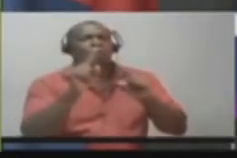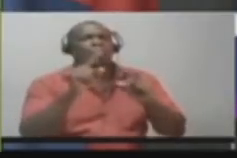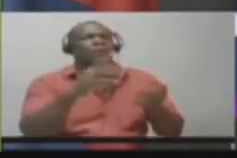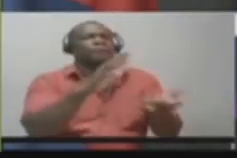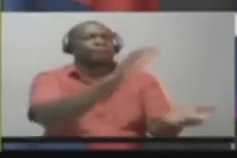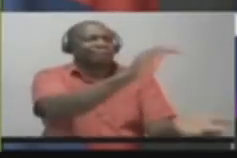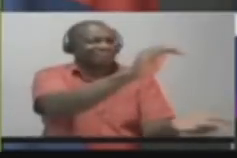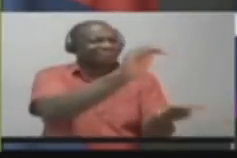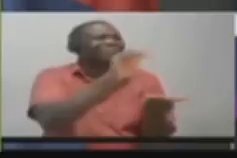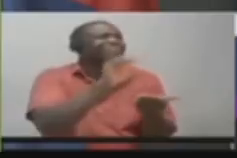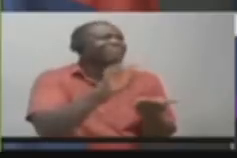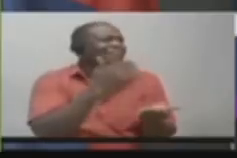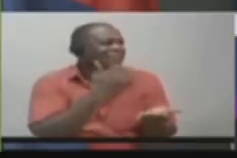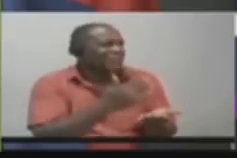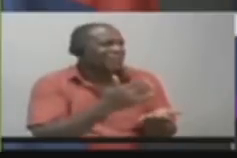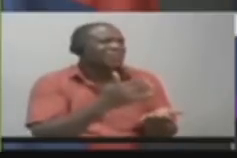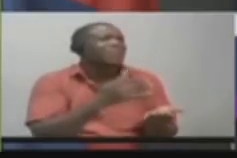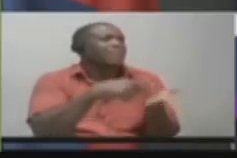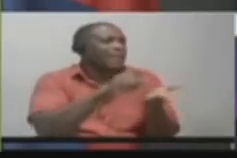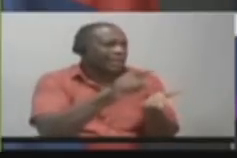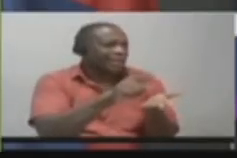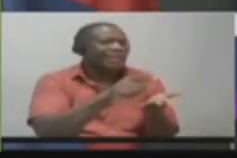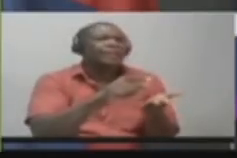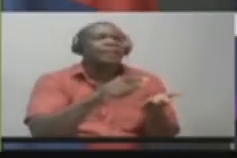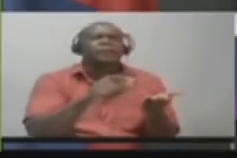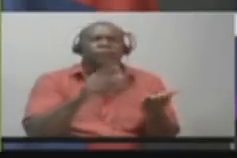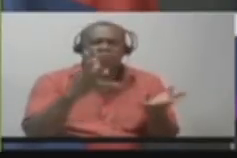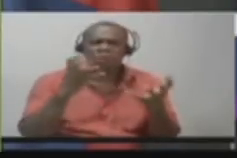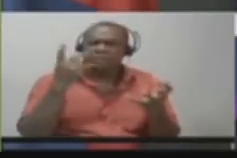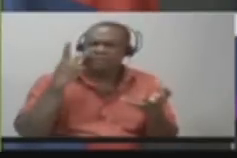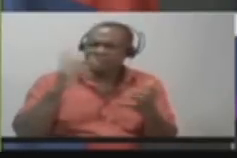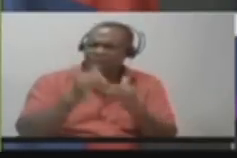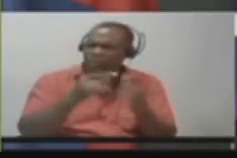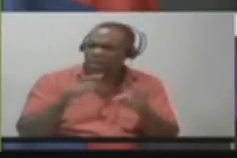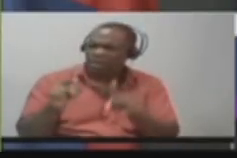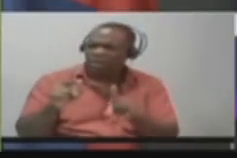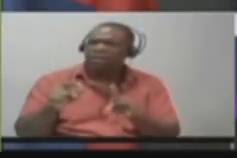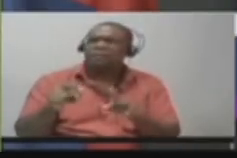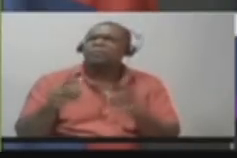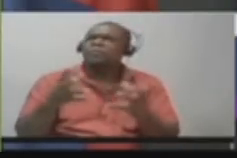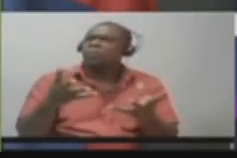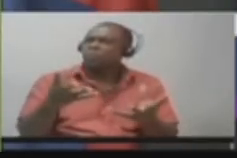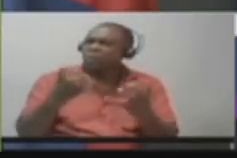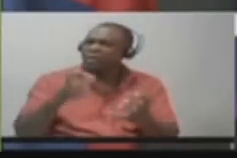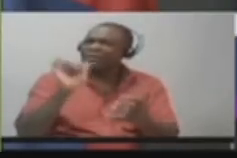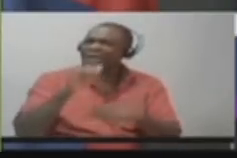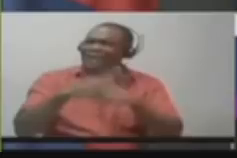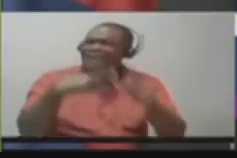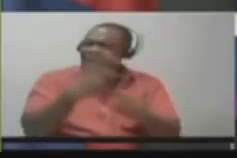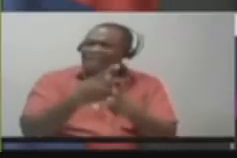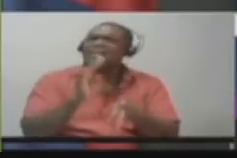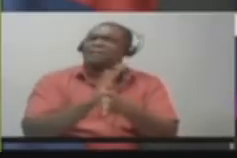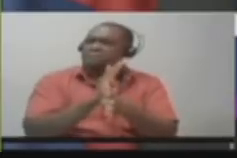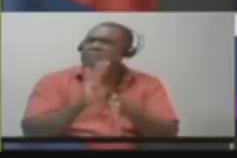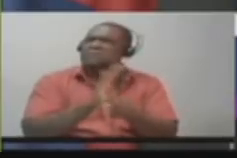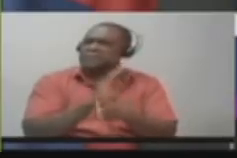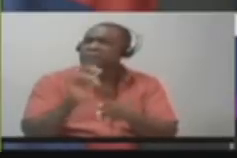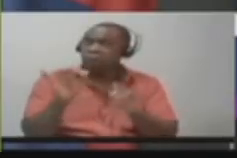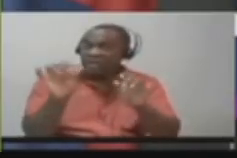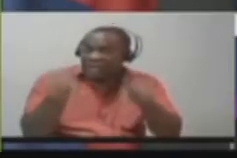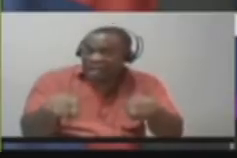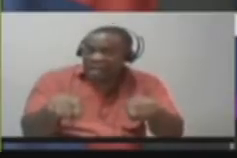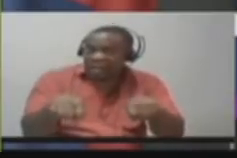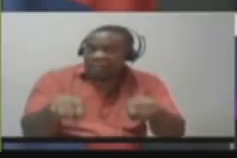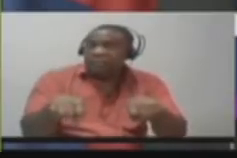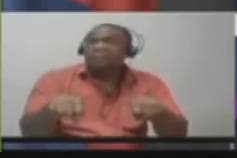we can facilitate that kind of business in the very near future. And once it is in the context of the level of